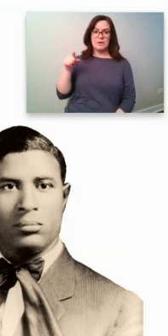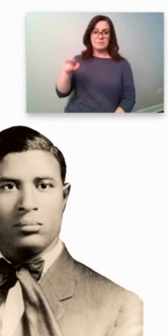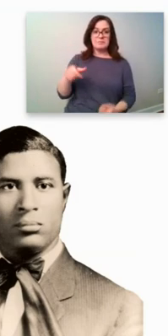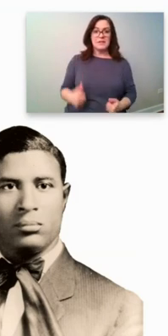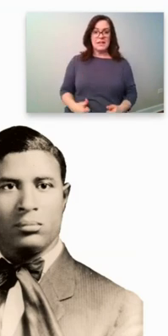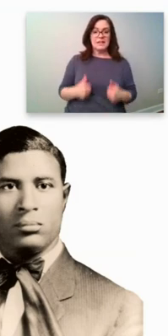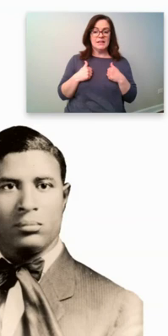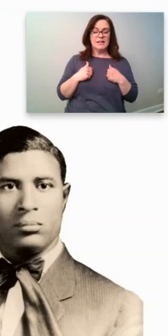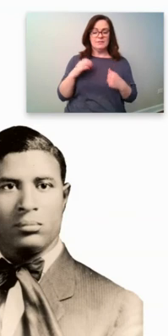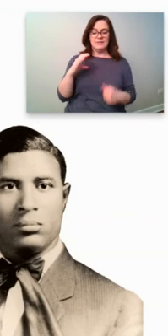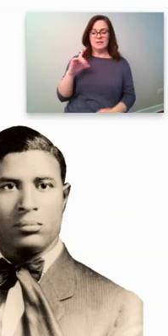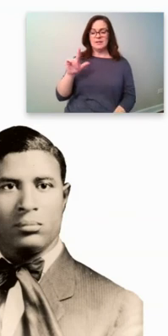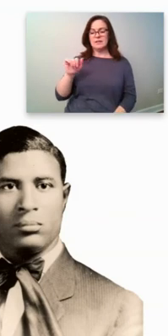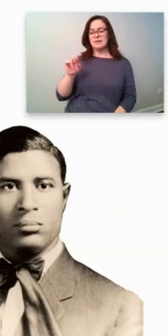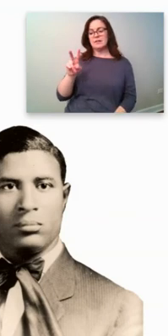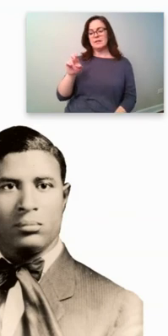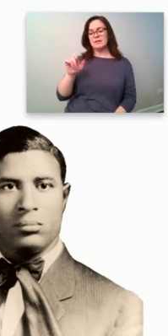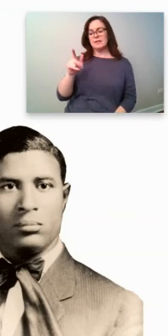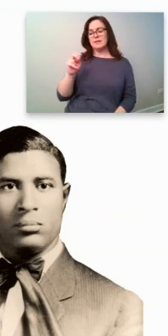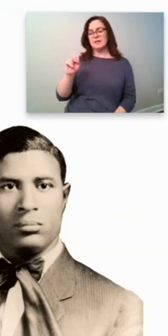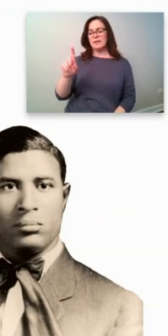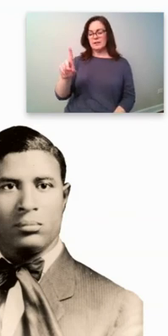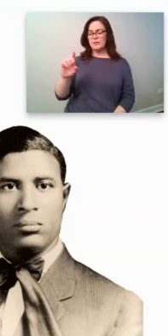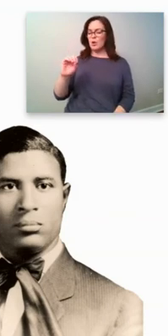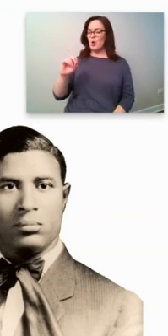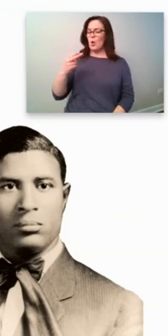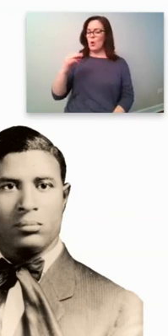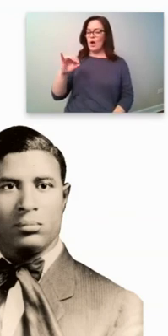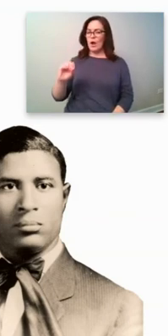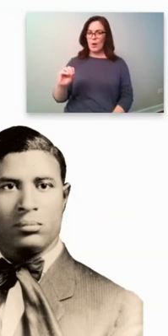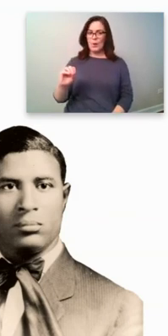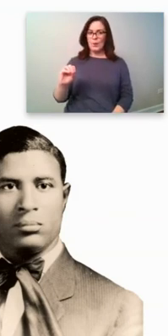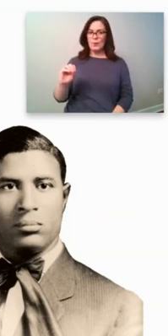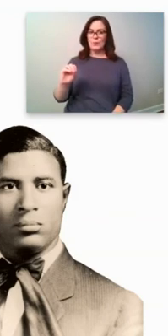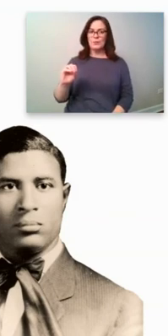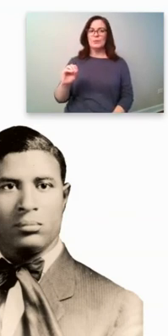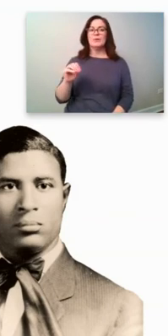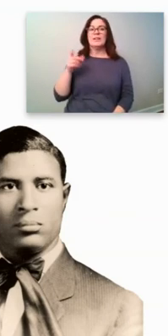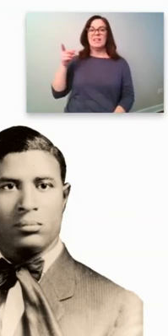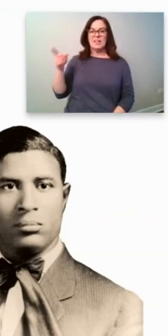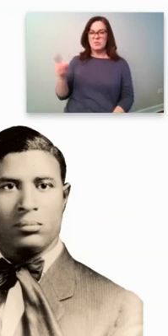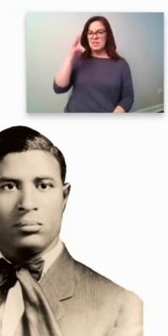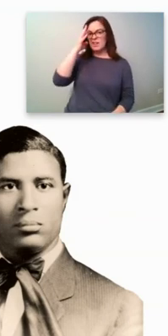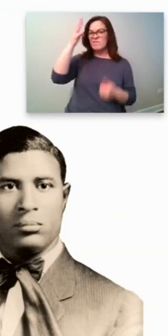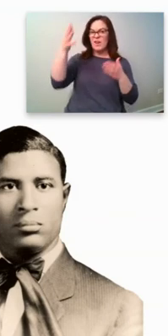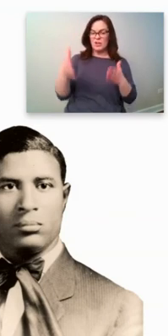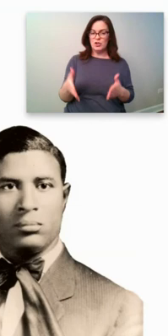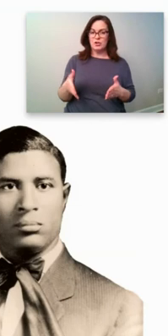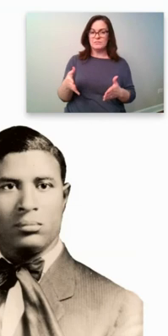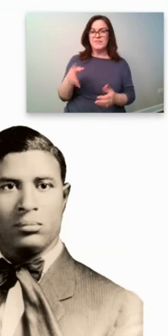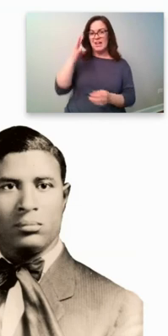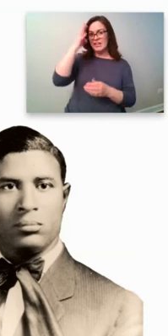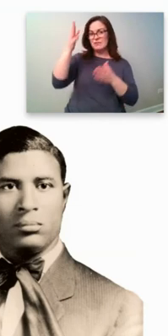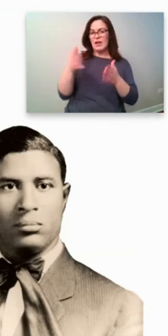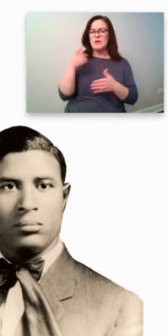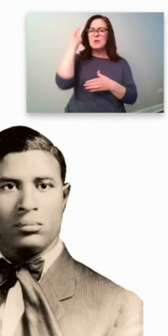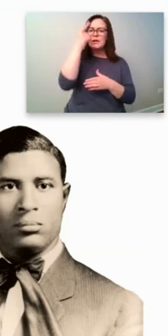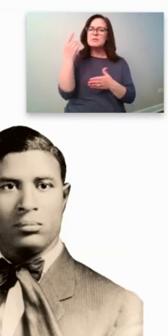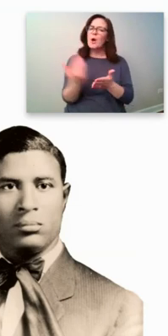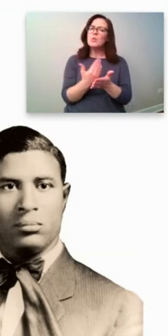as machines. An inventor often builds things too. Morgan thought the streets of his city were very